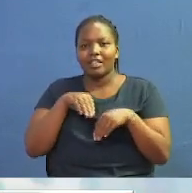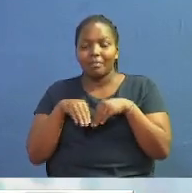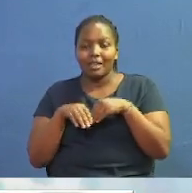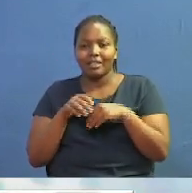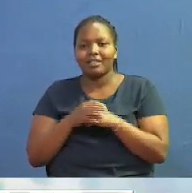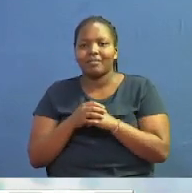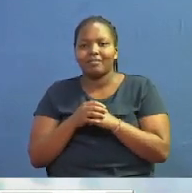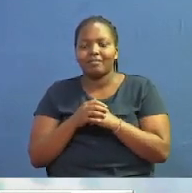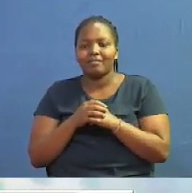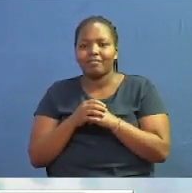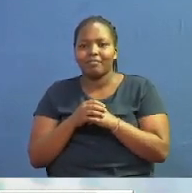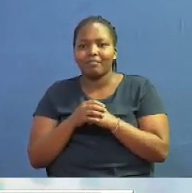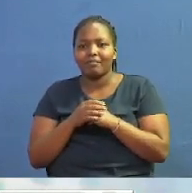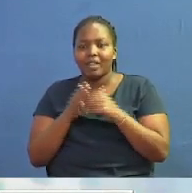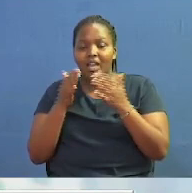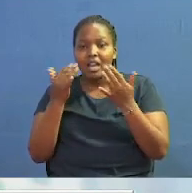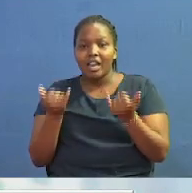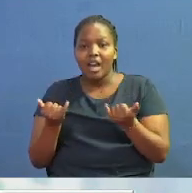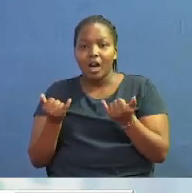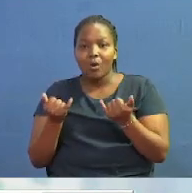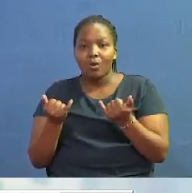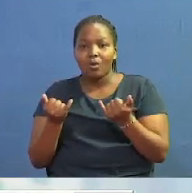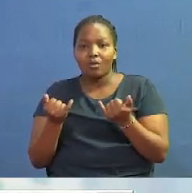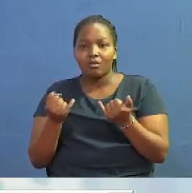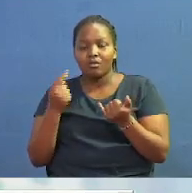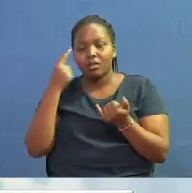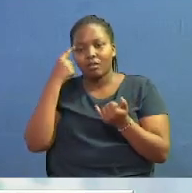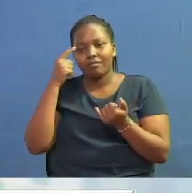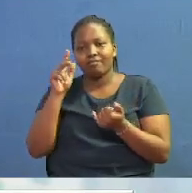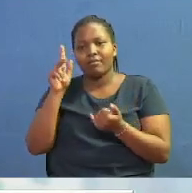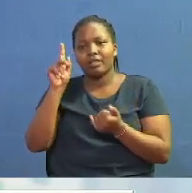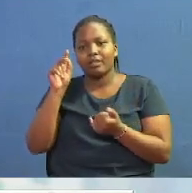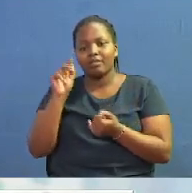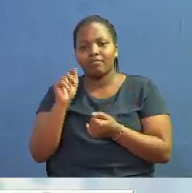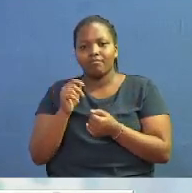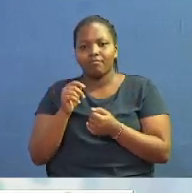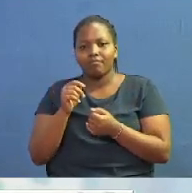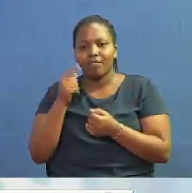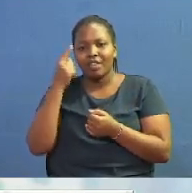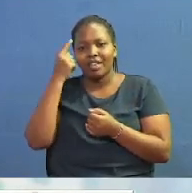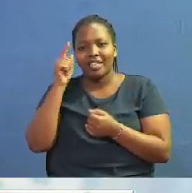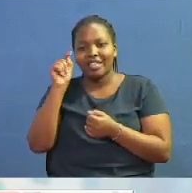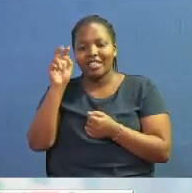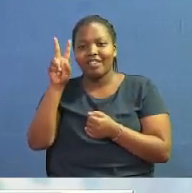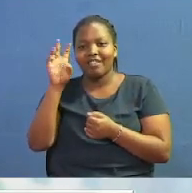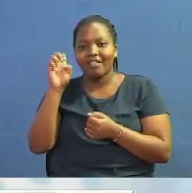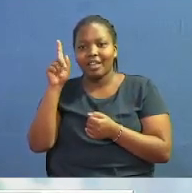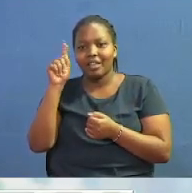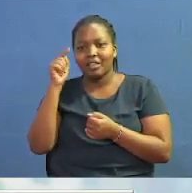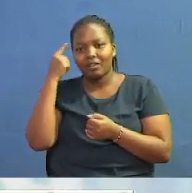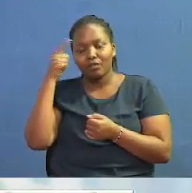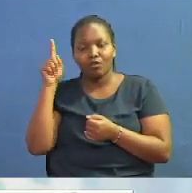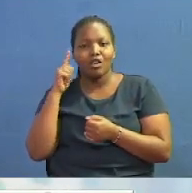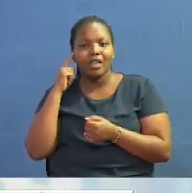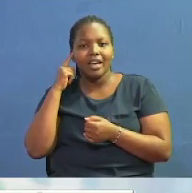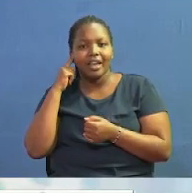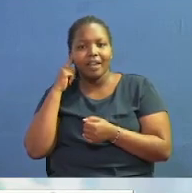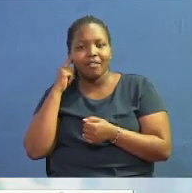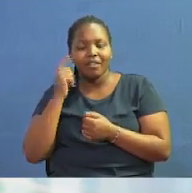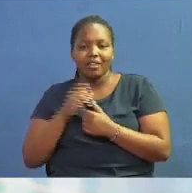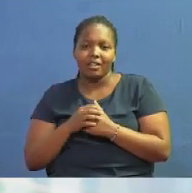like the current Technical College for the Deaf having a very wonderful programs for the deaf to take